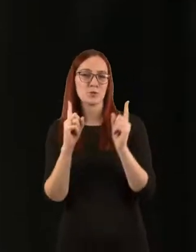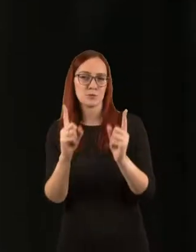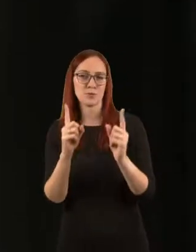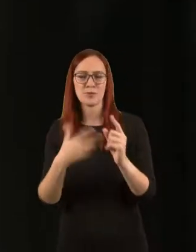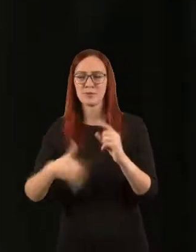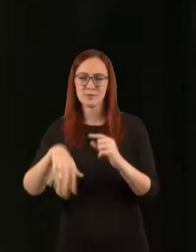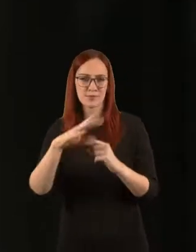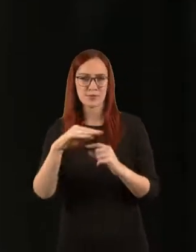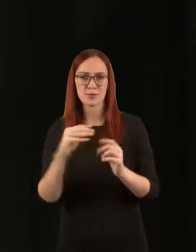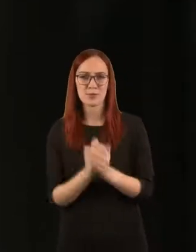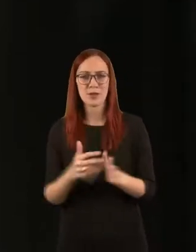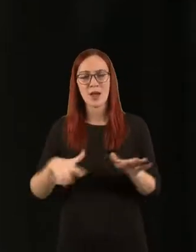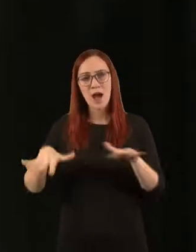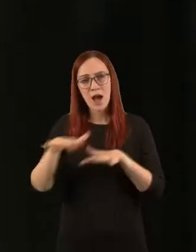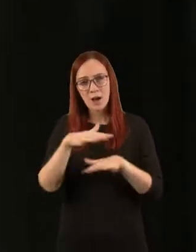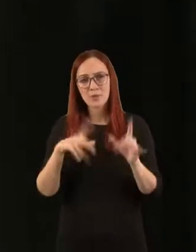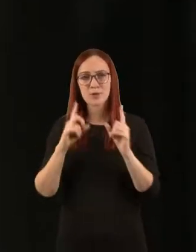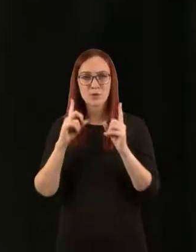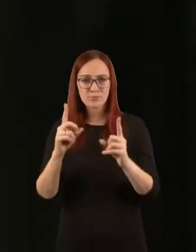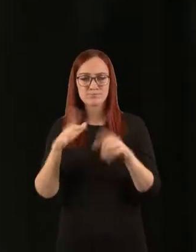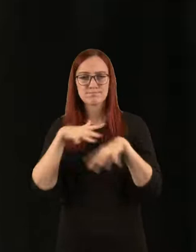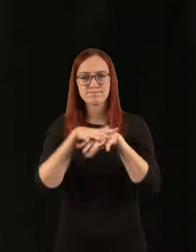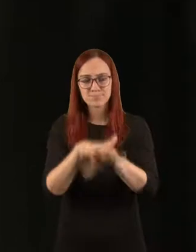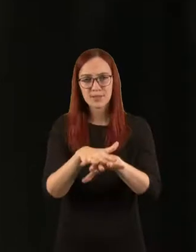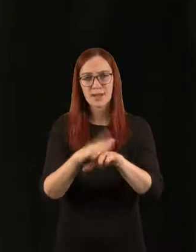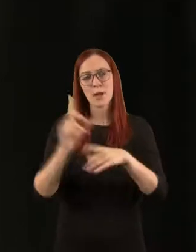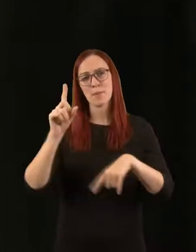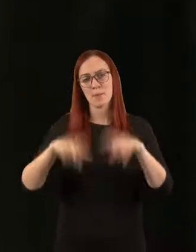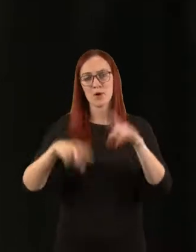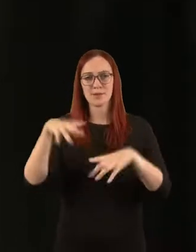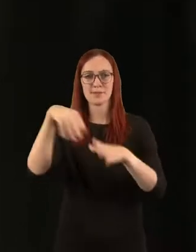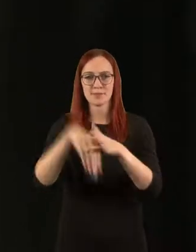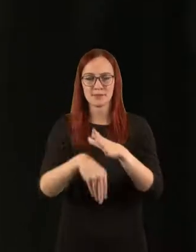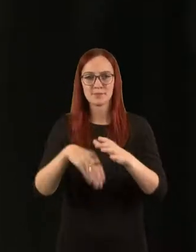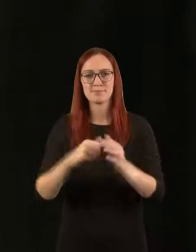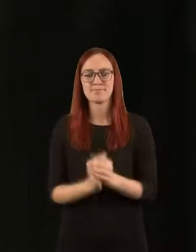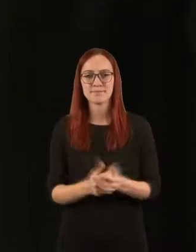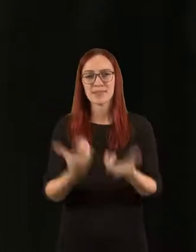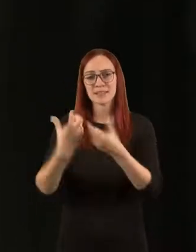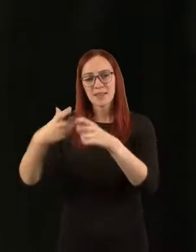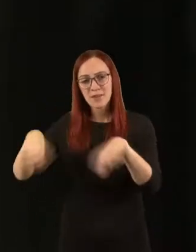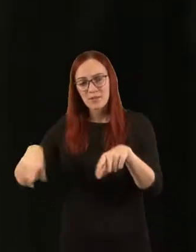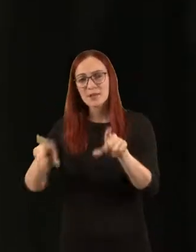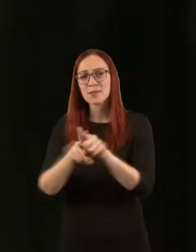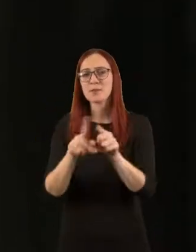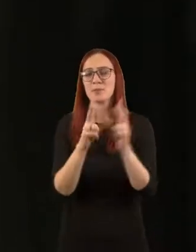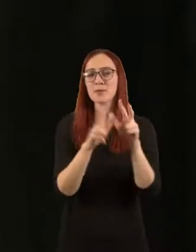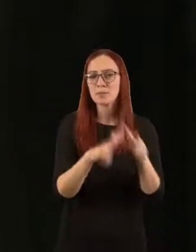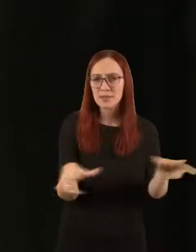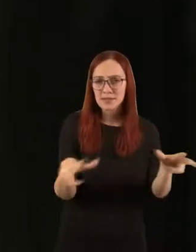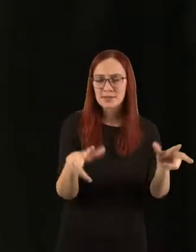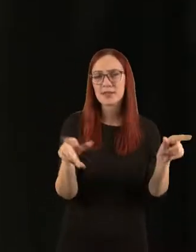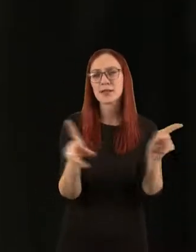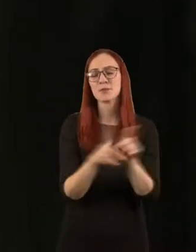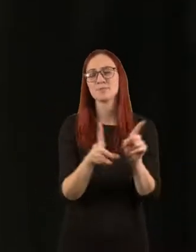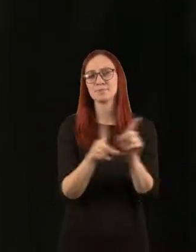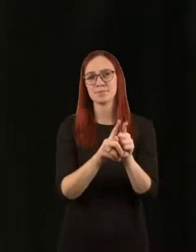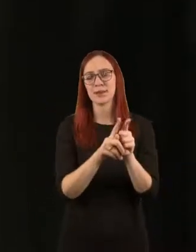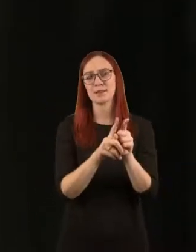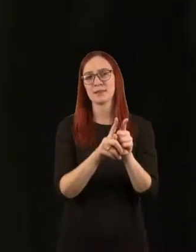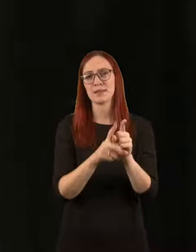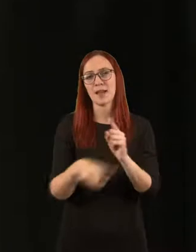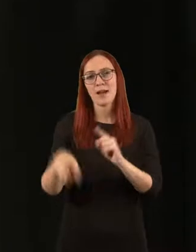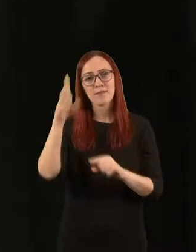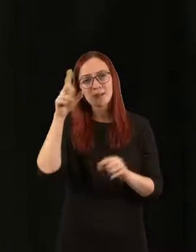And I'm sure that the same challenge exists in every country. Well, it is important